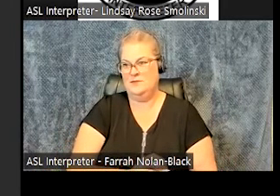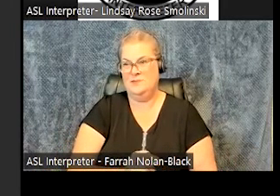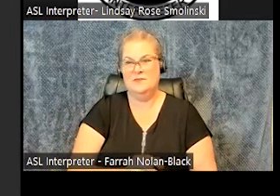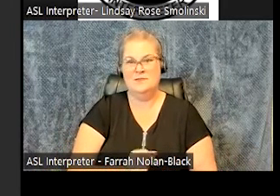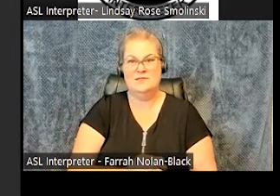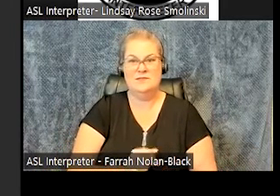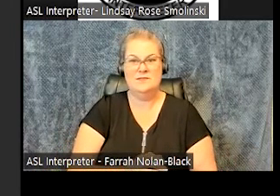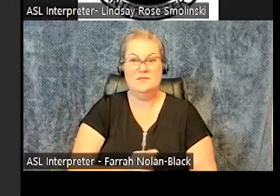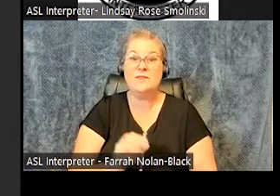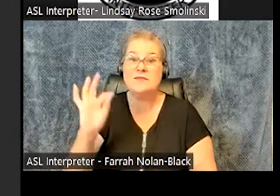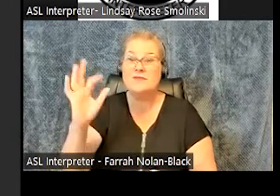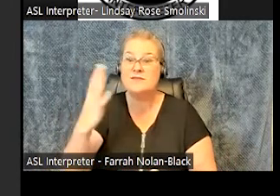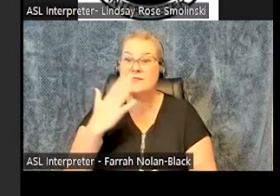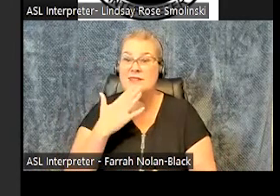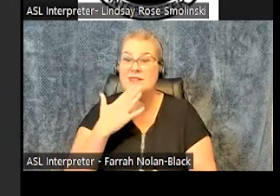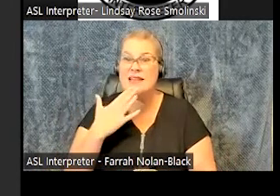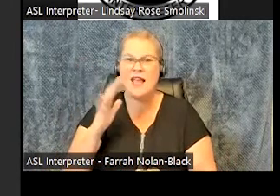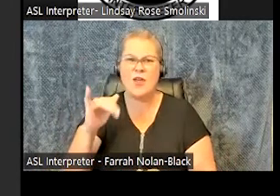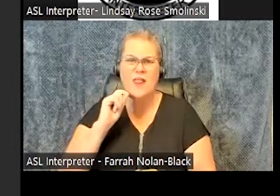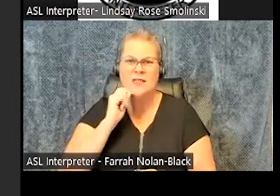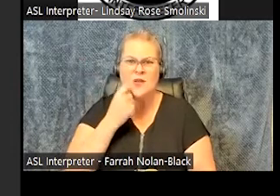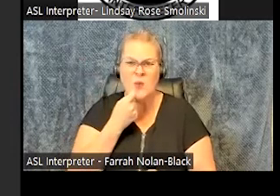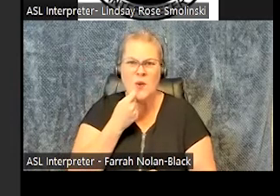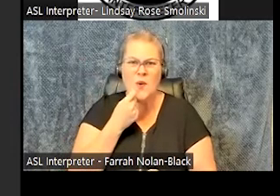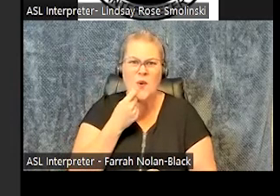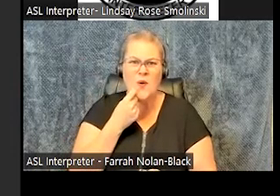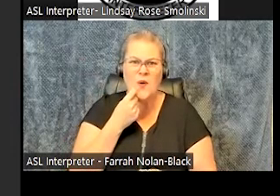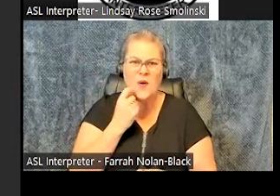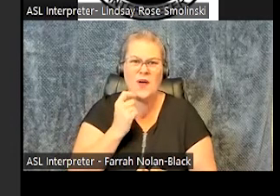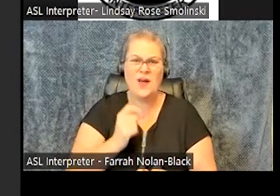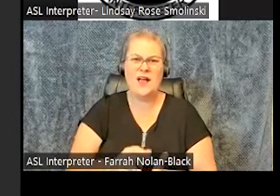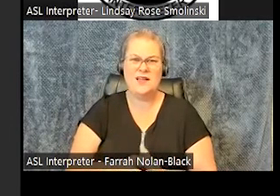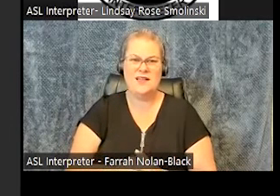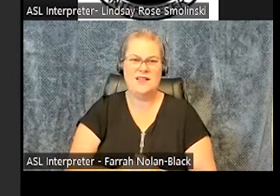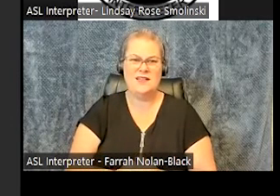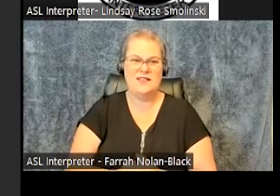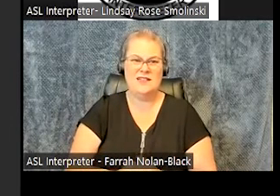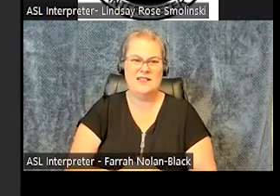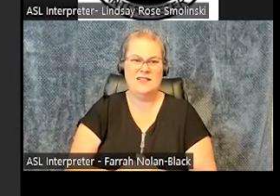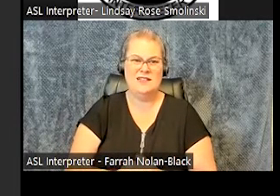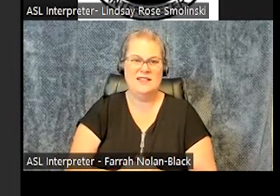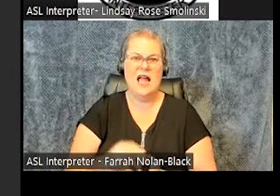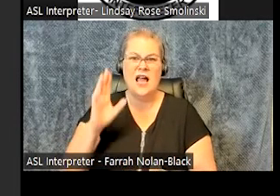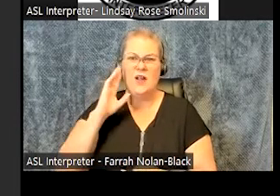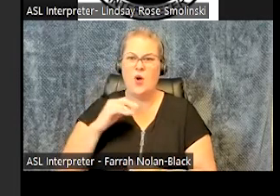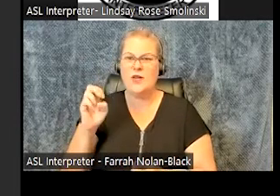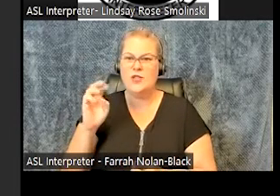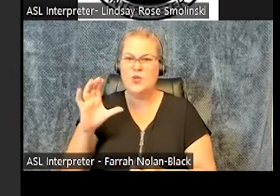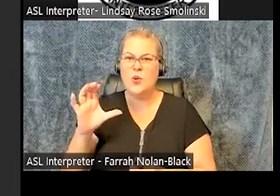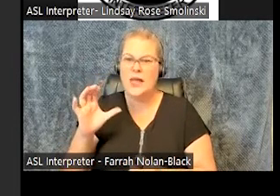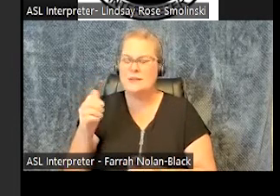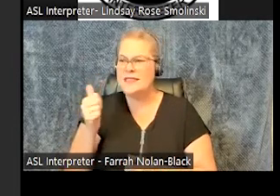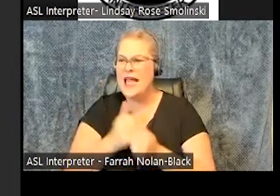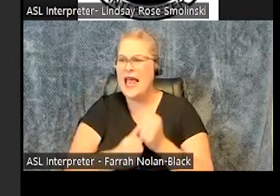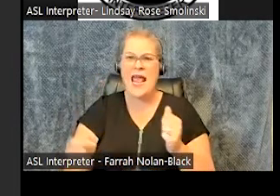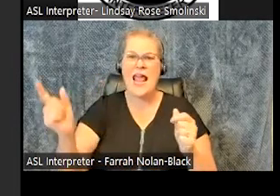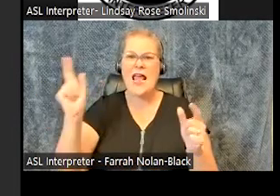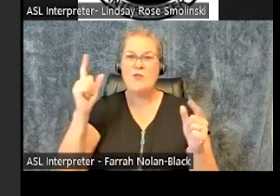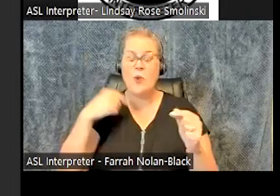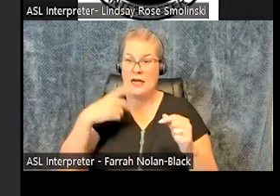Thank you. That's so cool. Like eucalyptus everywhere. Oh, and I see the wood is still being passed around. All right. Do we have